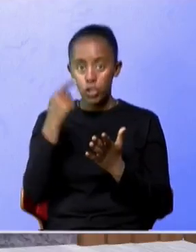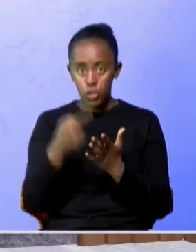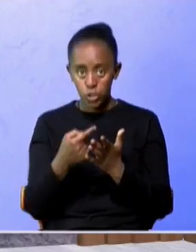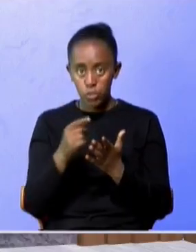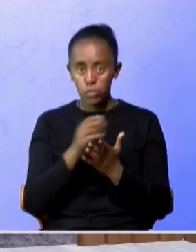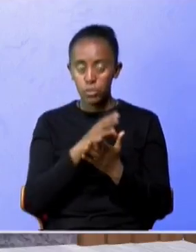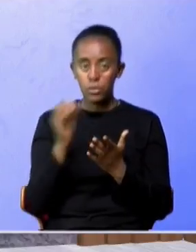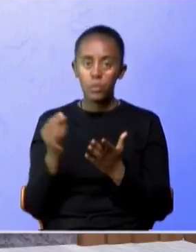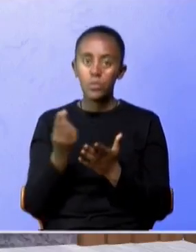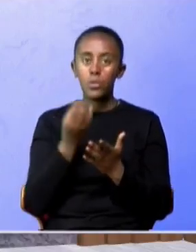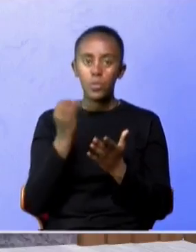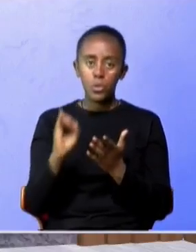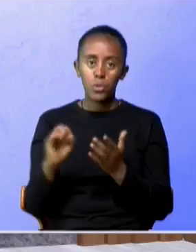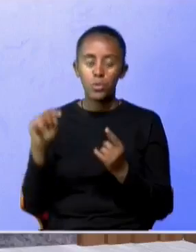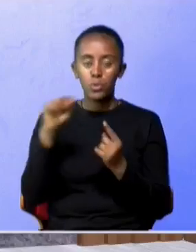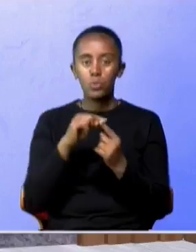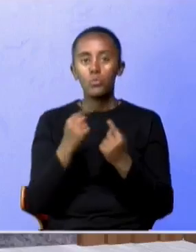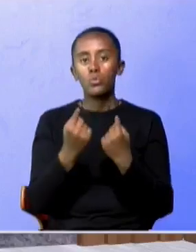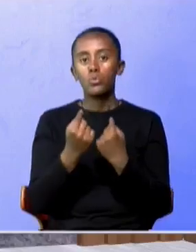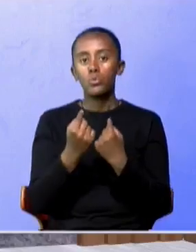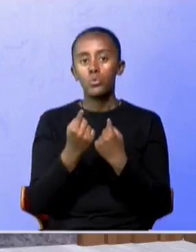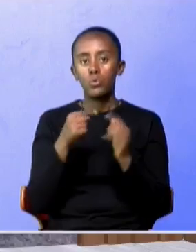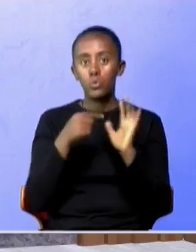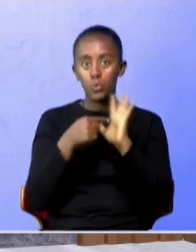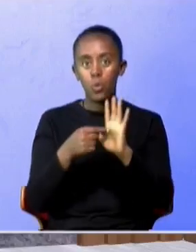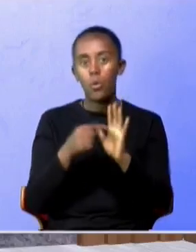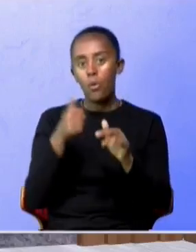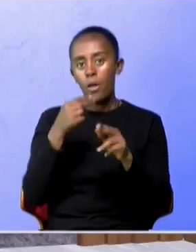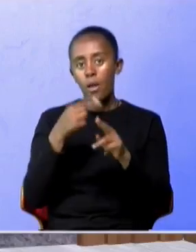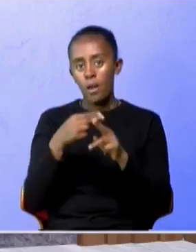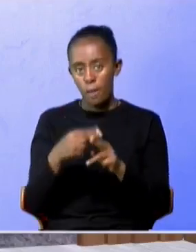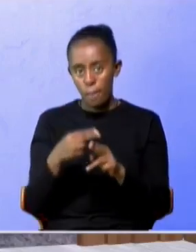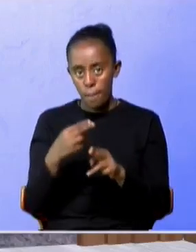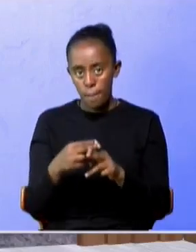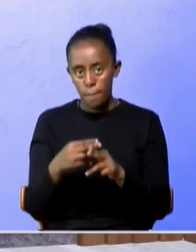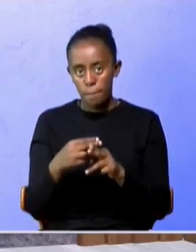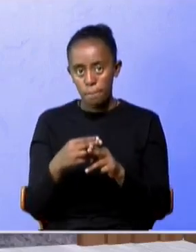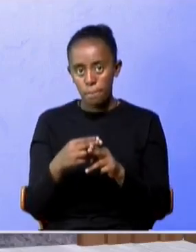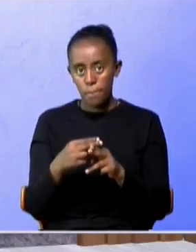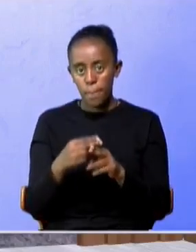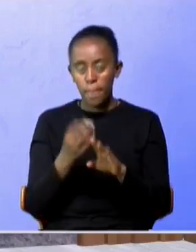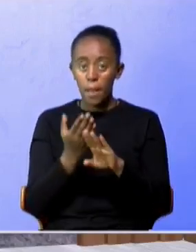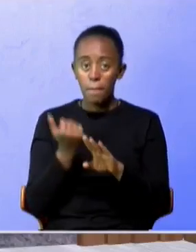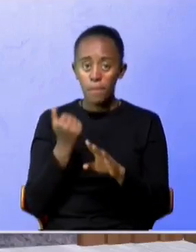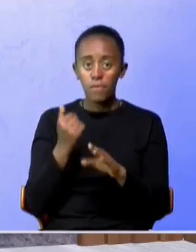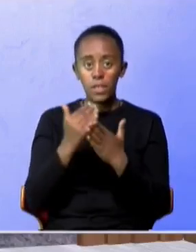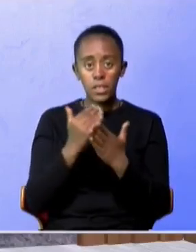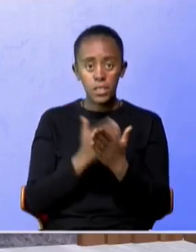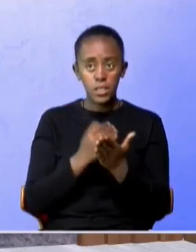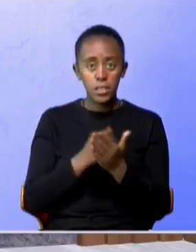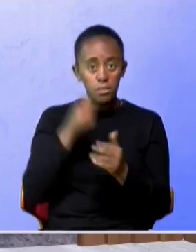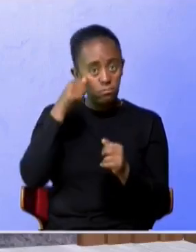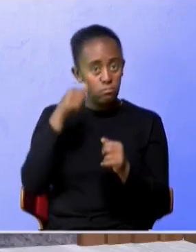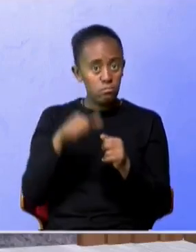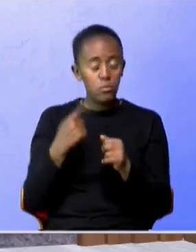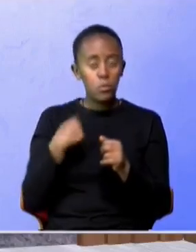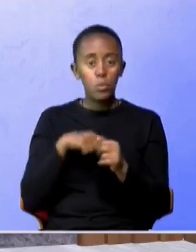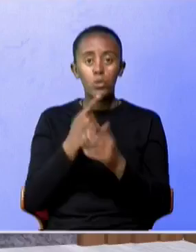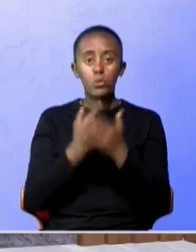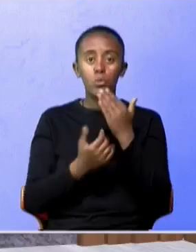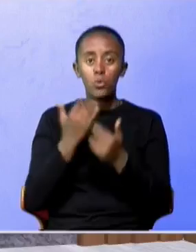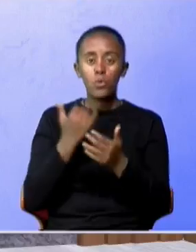and that are used to show a noun. Just like the previous lesson, if you remember when we were talking